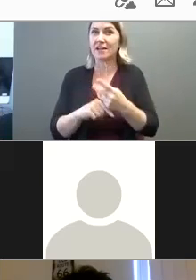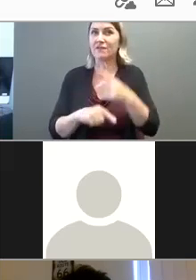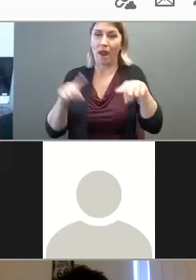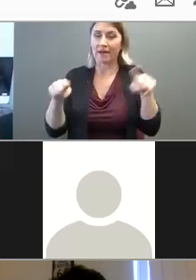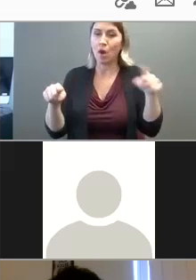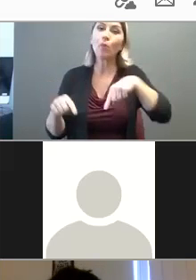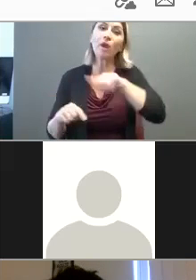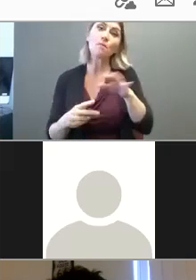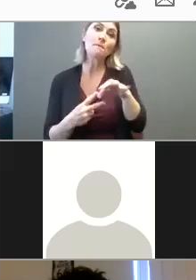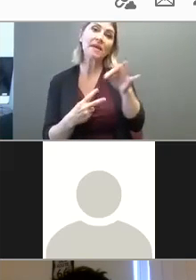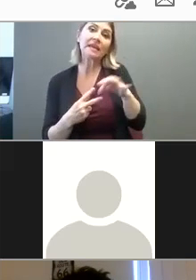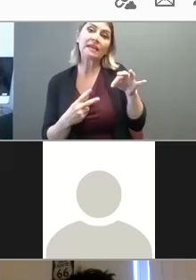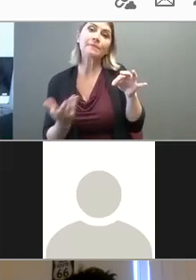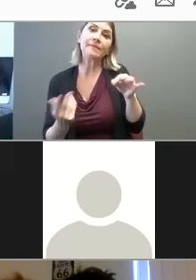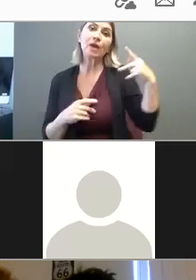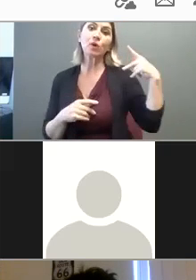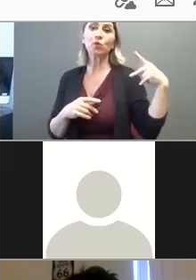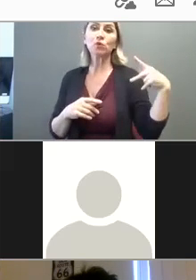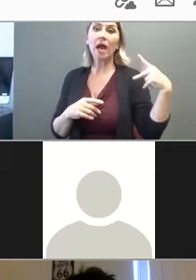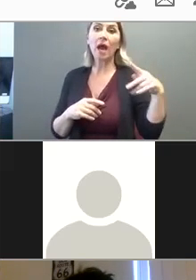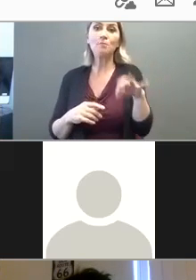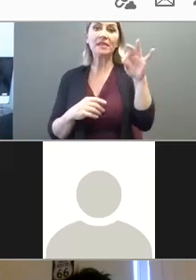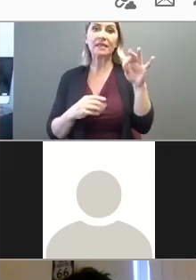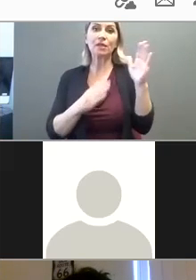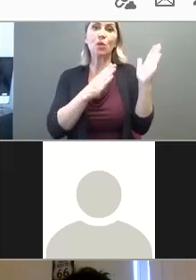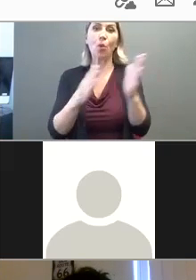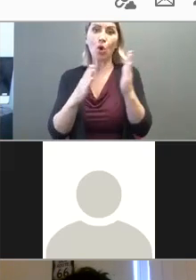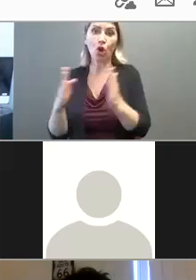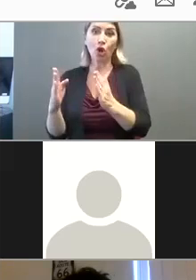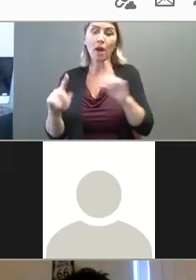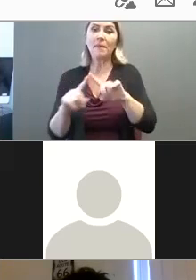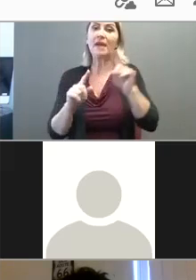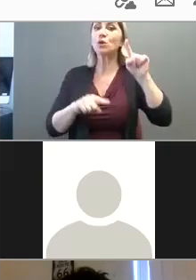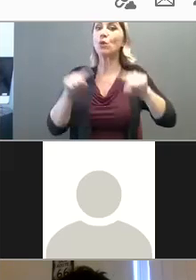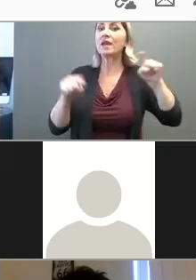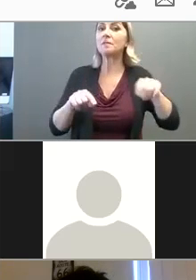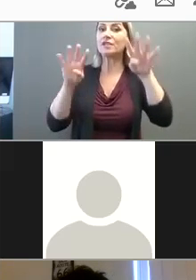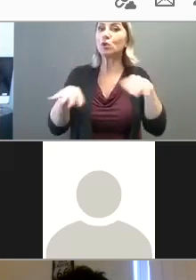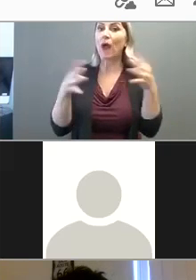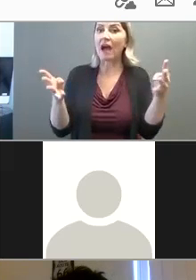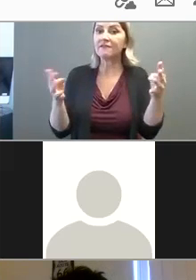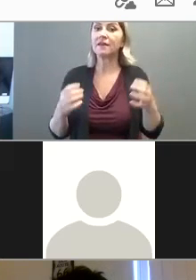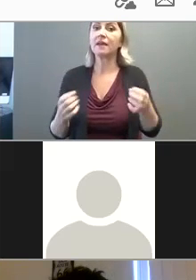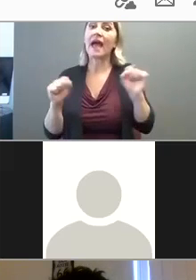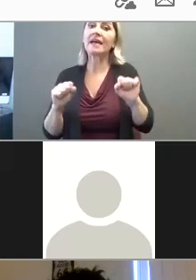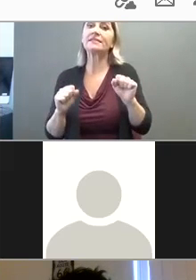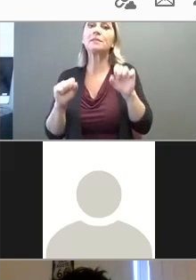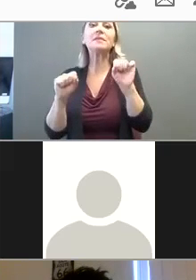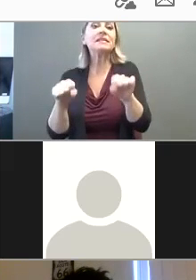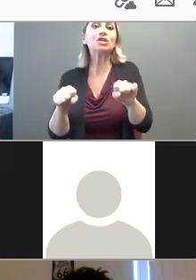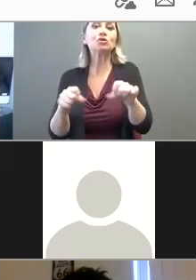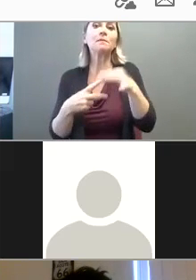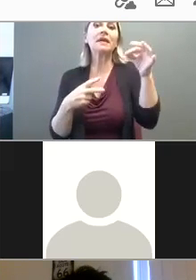we are picking the edges. So Kruskal picks the edges in that order, but since it's a randomized graph, it has the potential to pick those edges in random